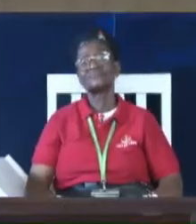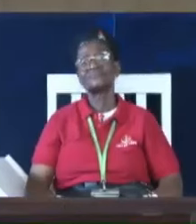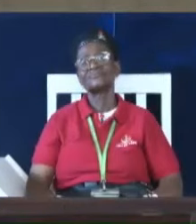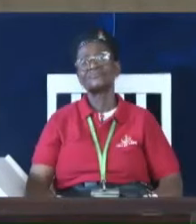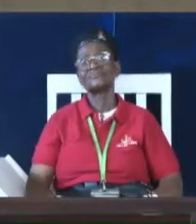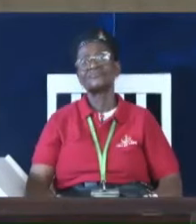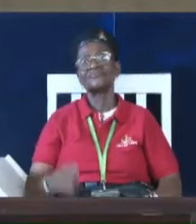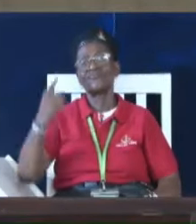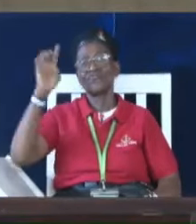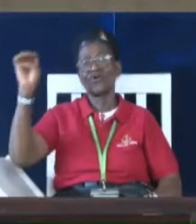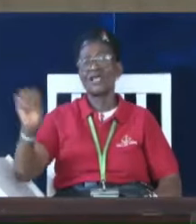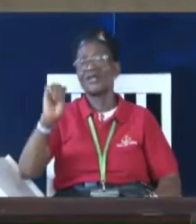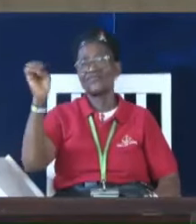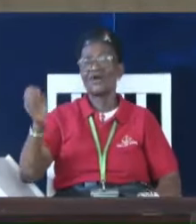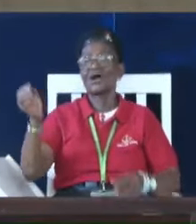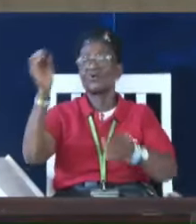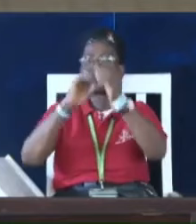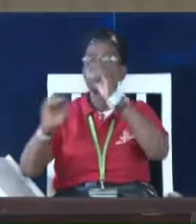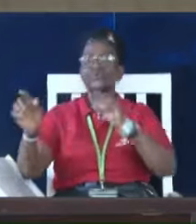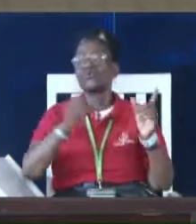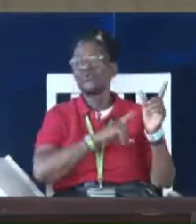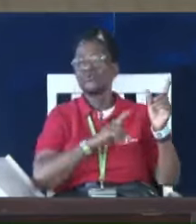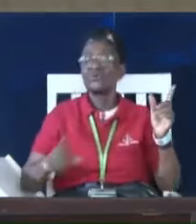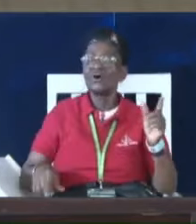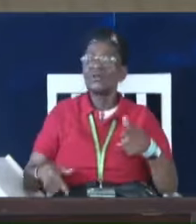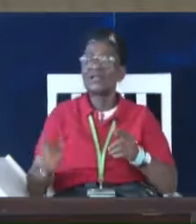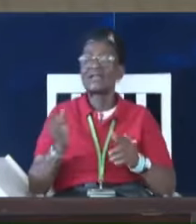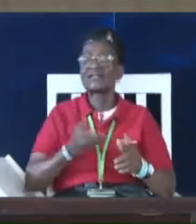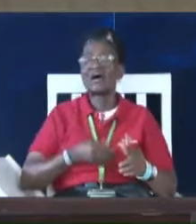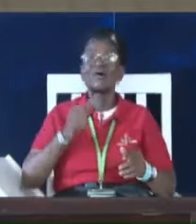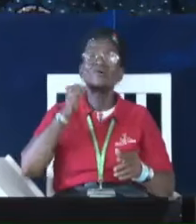And forever, O Lord, let our tomorrow be all right.